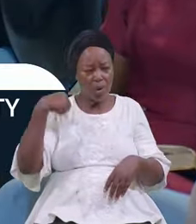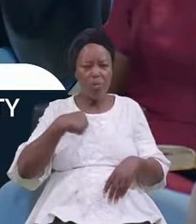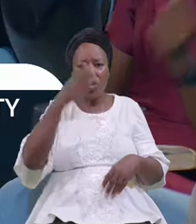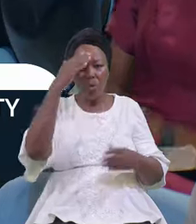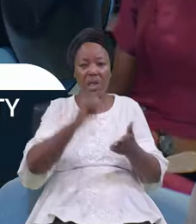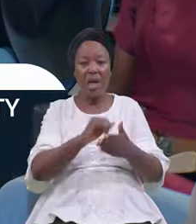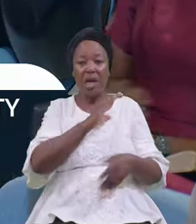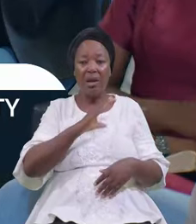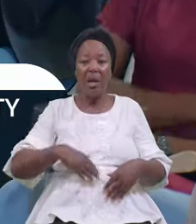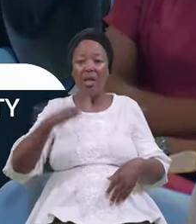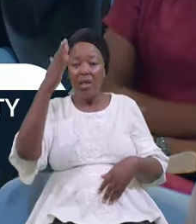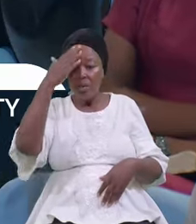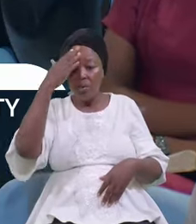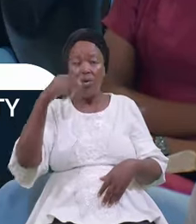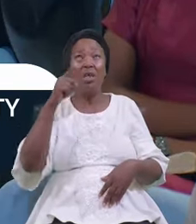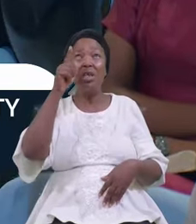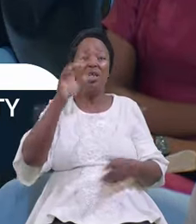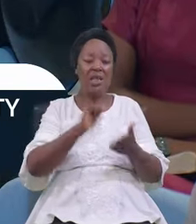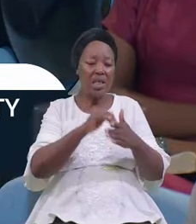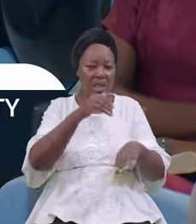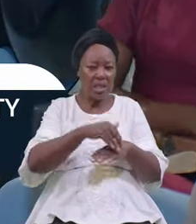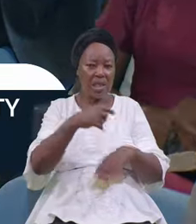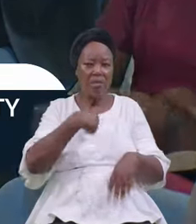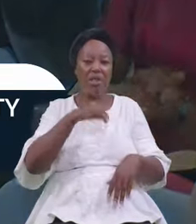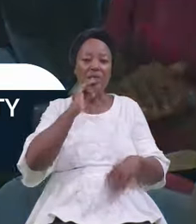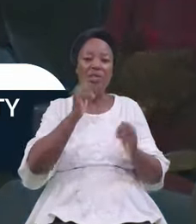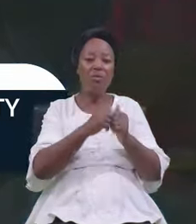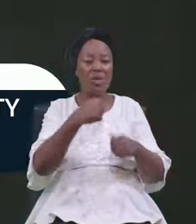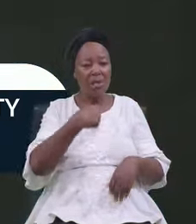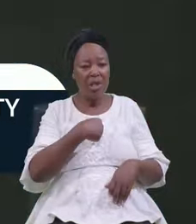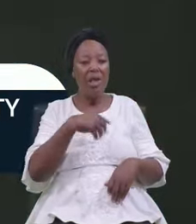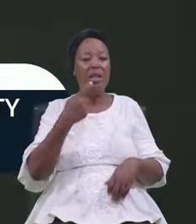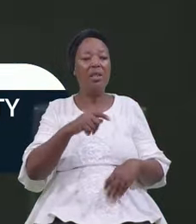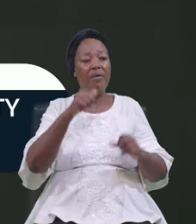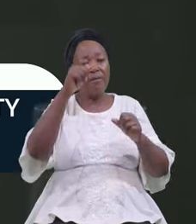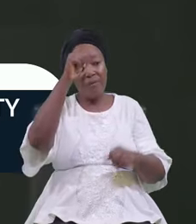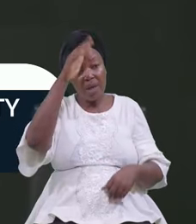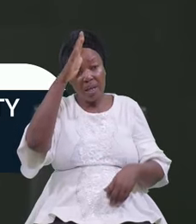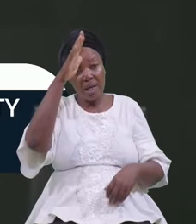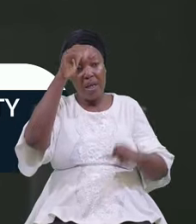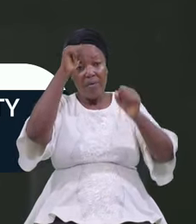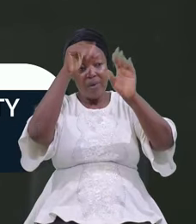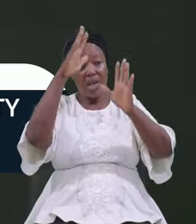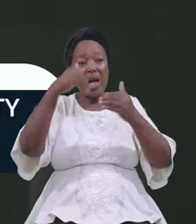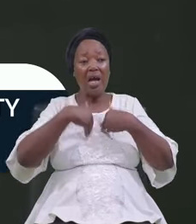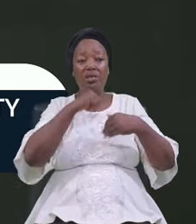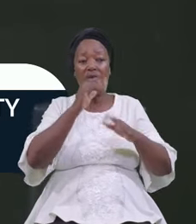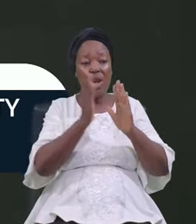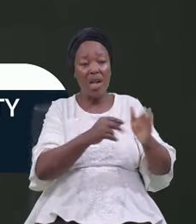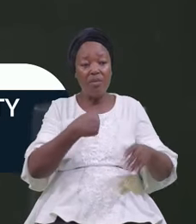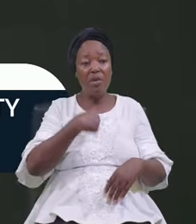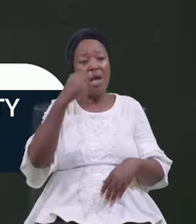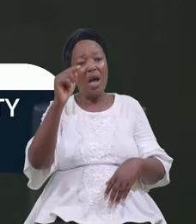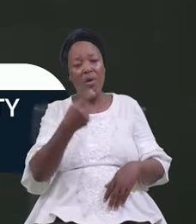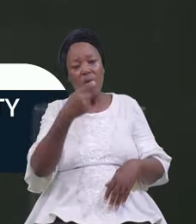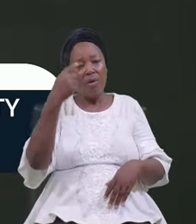Christ knew, he that sent me is with me. The Father has not left me alone, for I